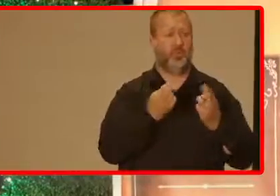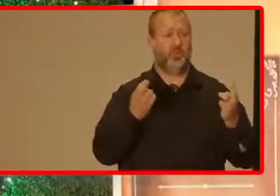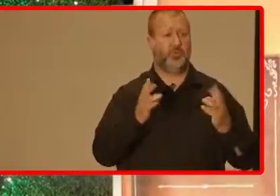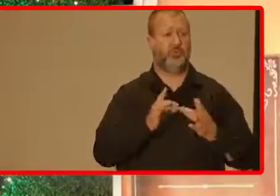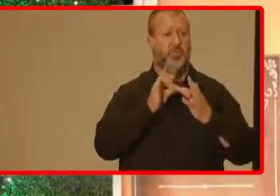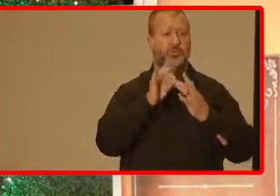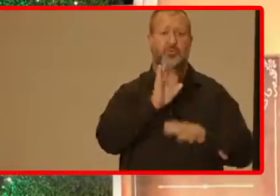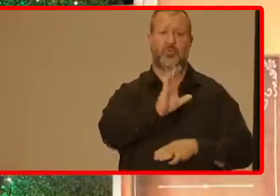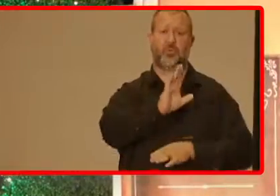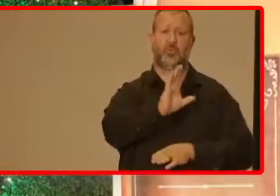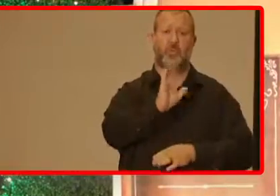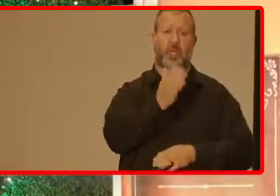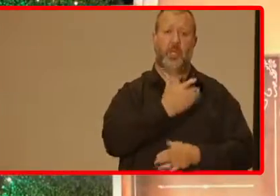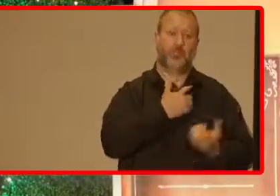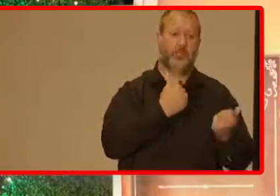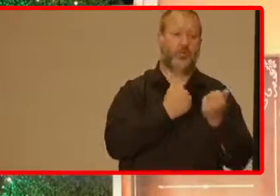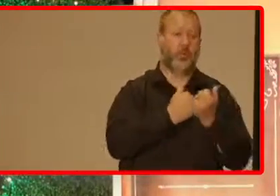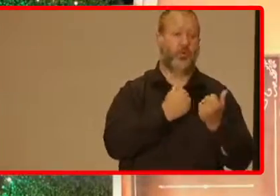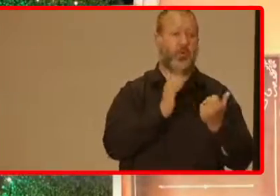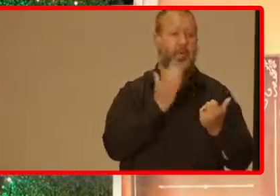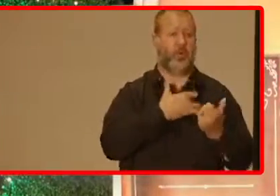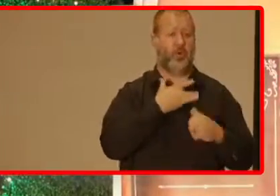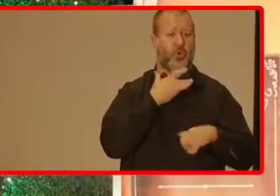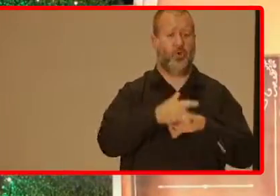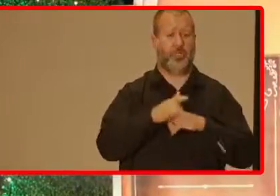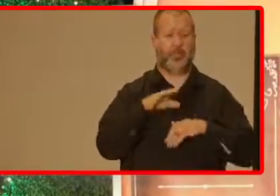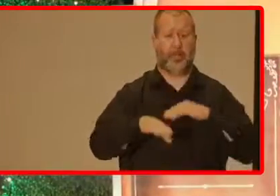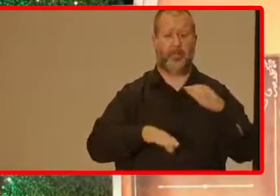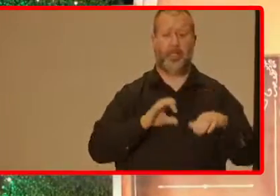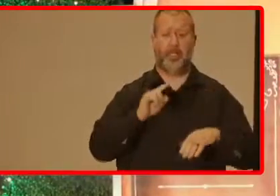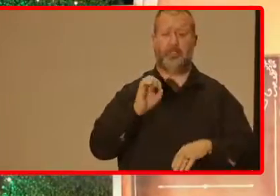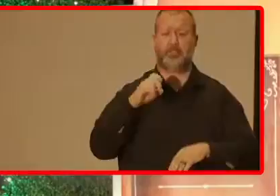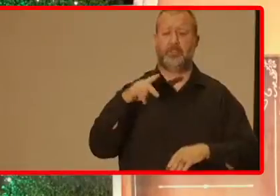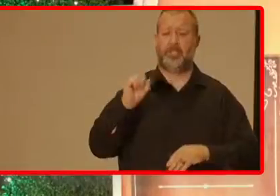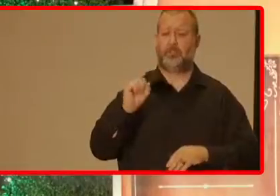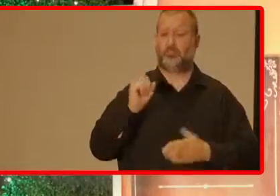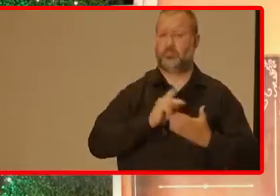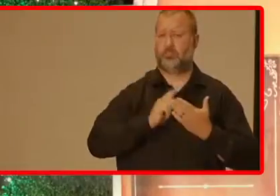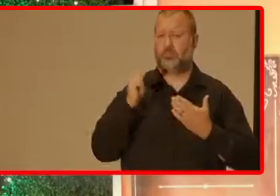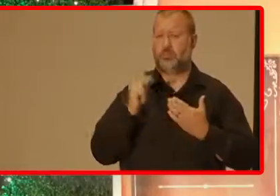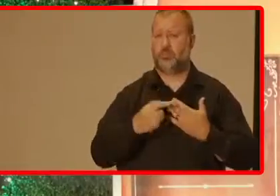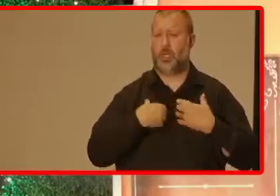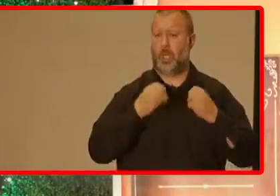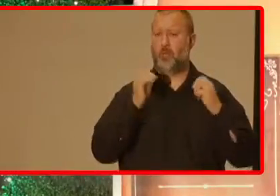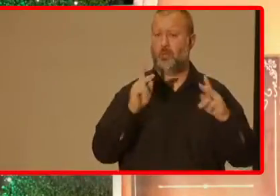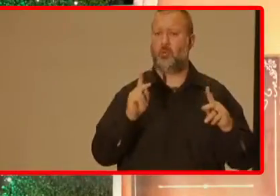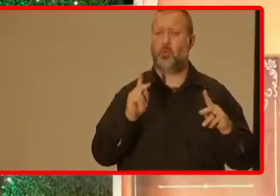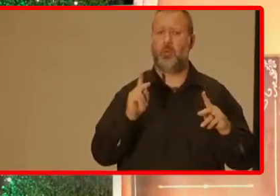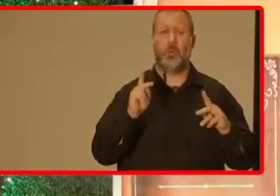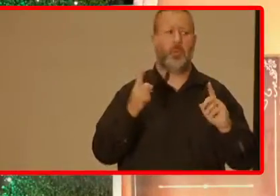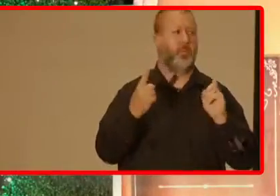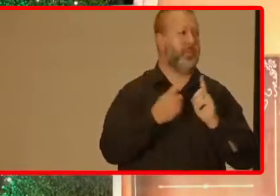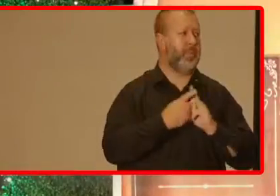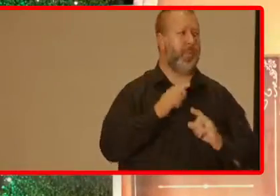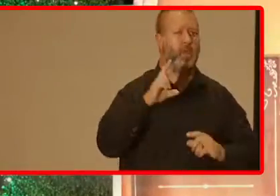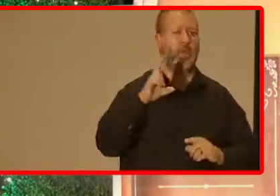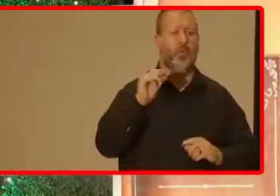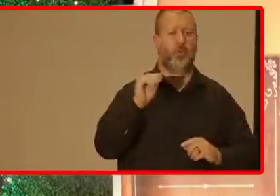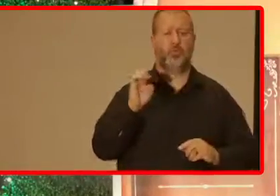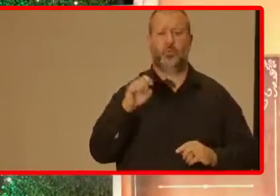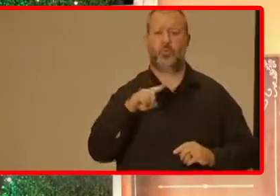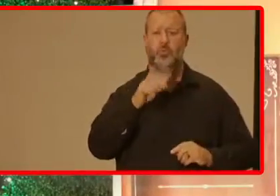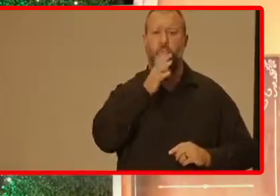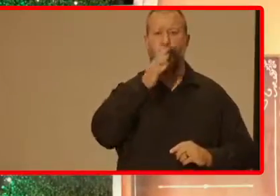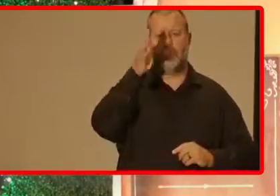that support our Early Steps program. And I've had the opportunity of meeting Marisol Rose, who's the